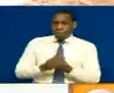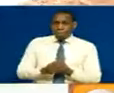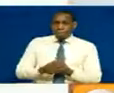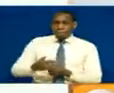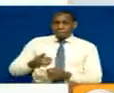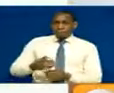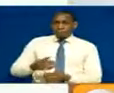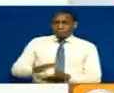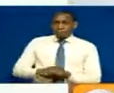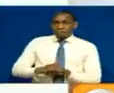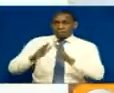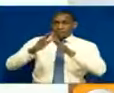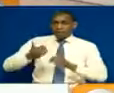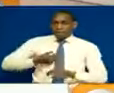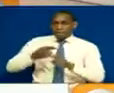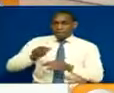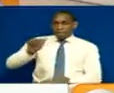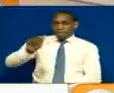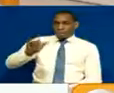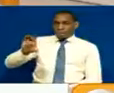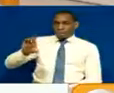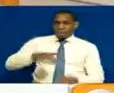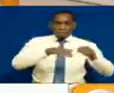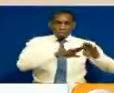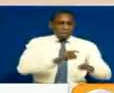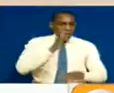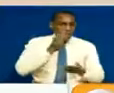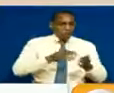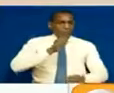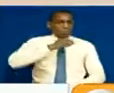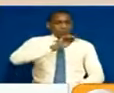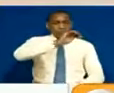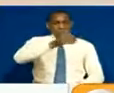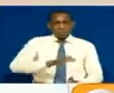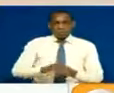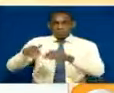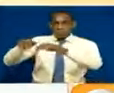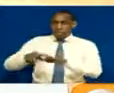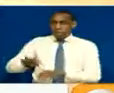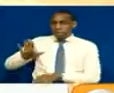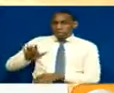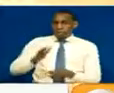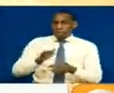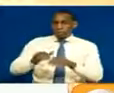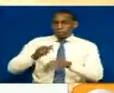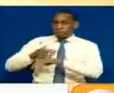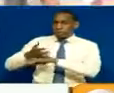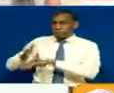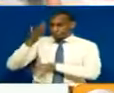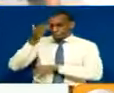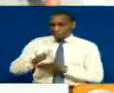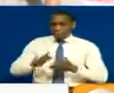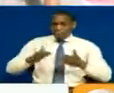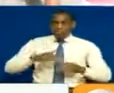The house help, only identified as Alice, was buried at her home in Kitui County. The burial of the five was delayed due